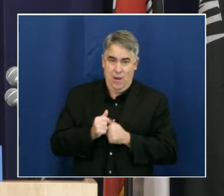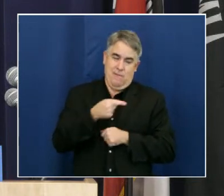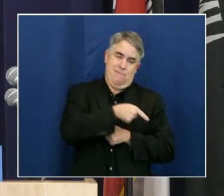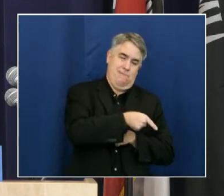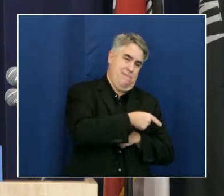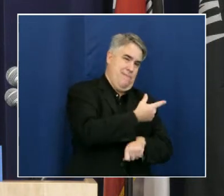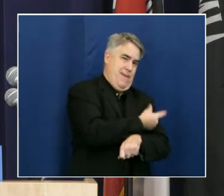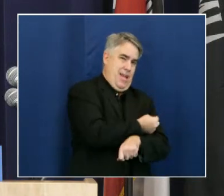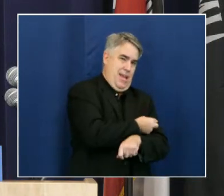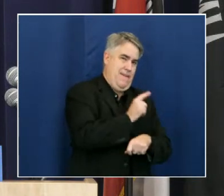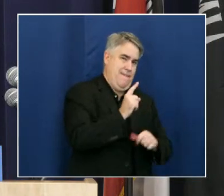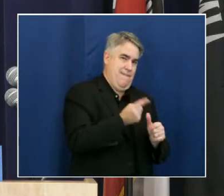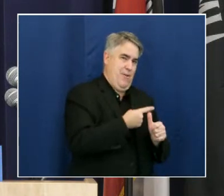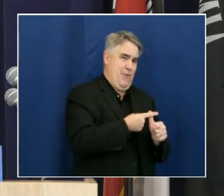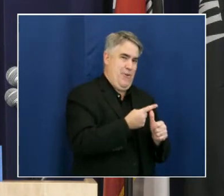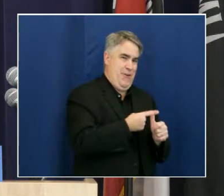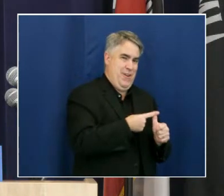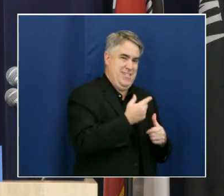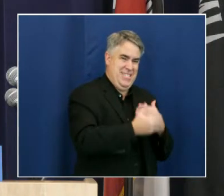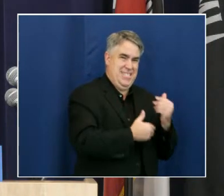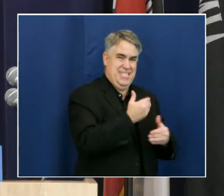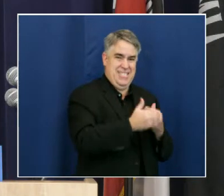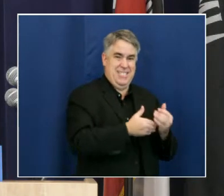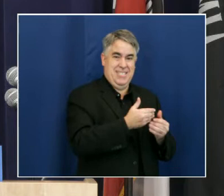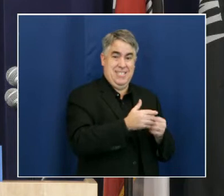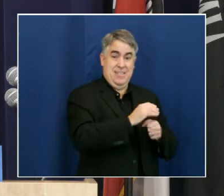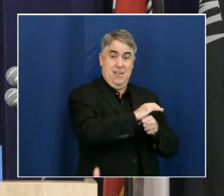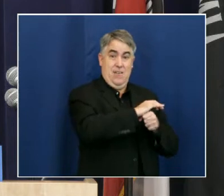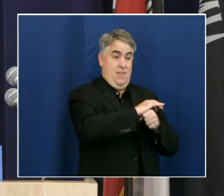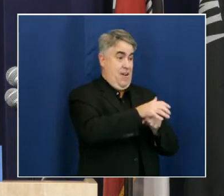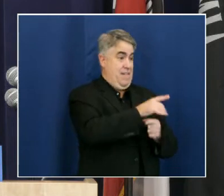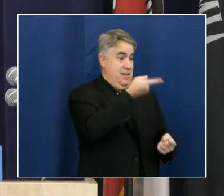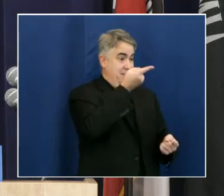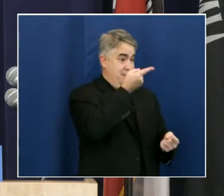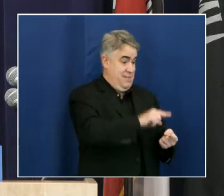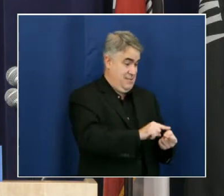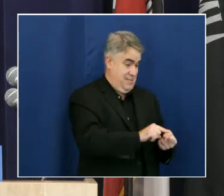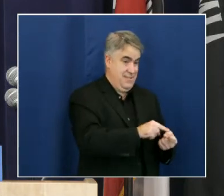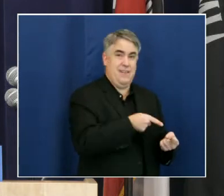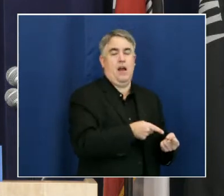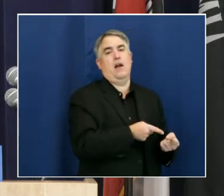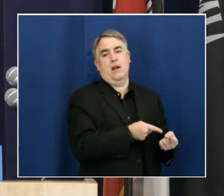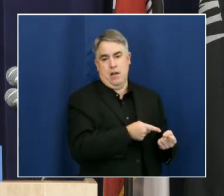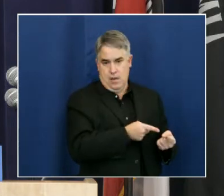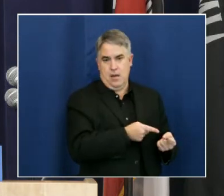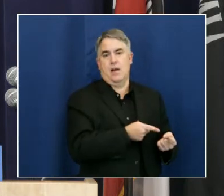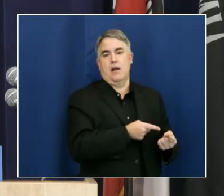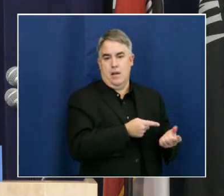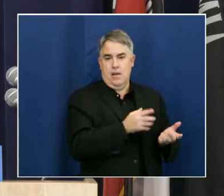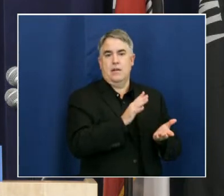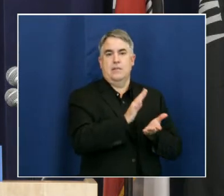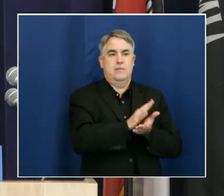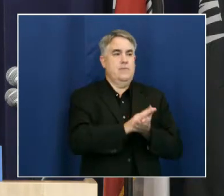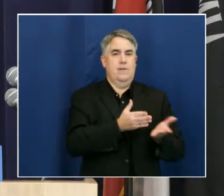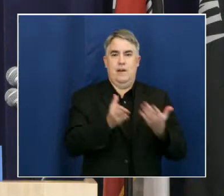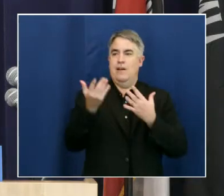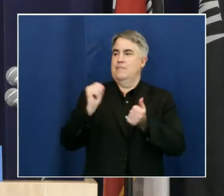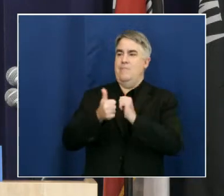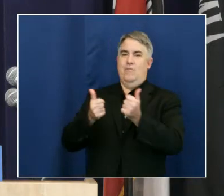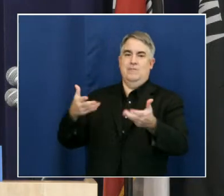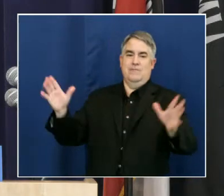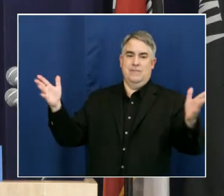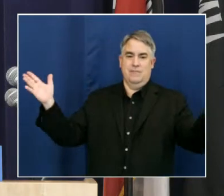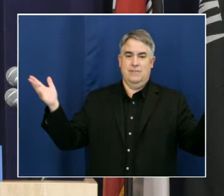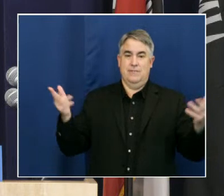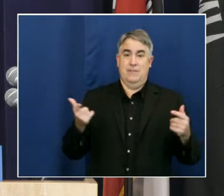people slow the spread, lower the case count, and get the vaccines out there quickly. Football is a wonderful sport, and it's when I played,